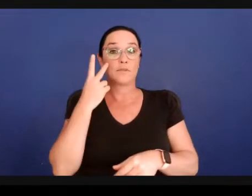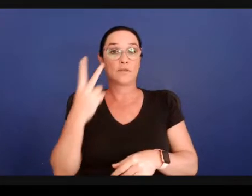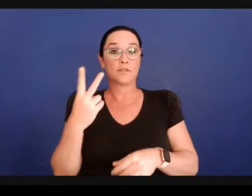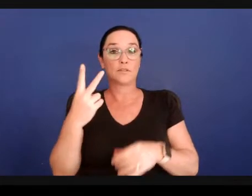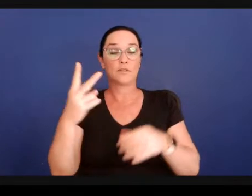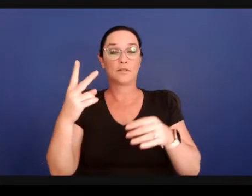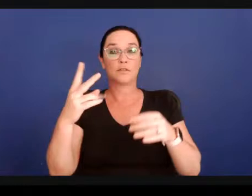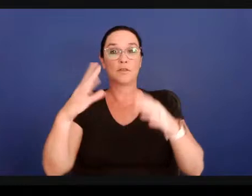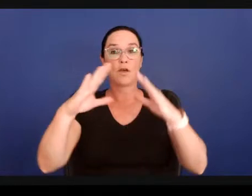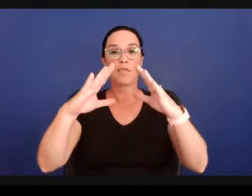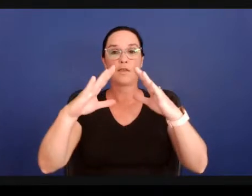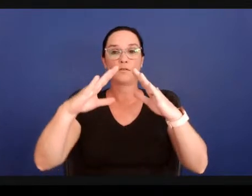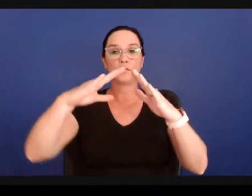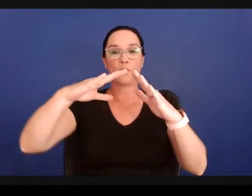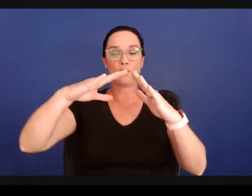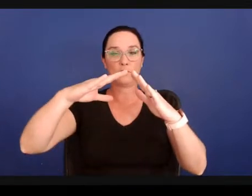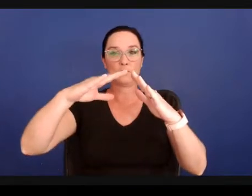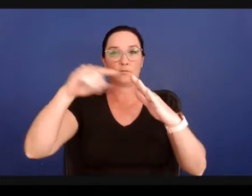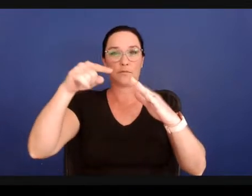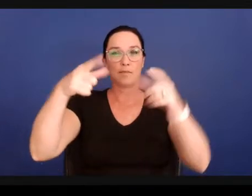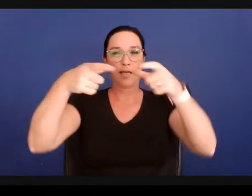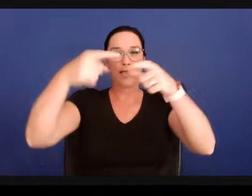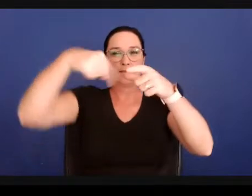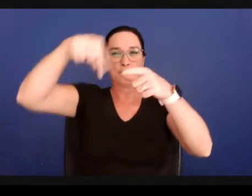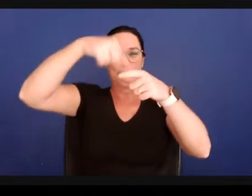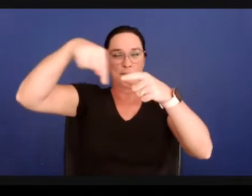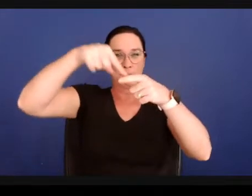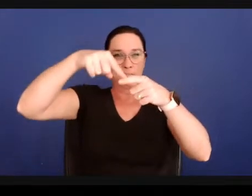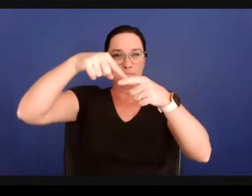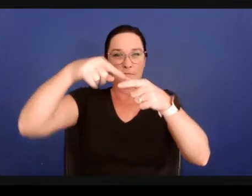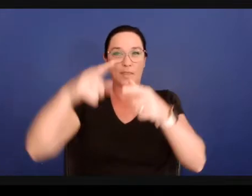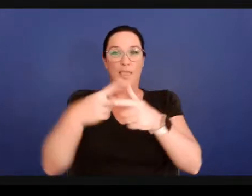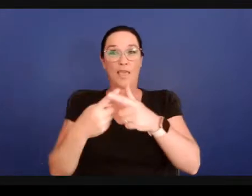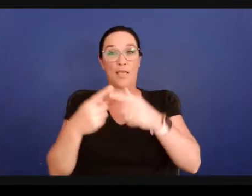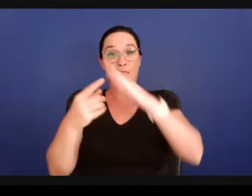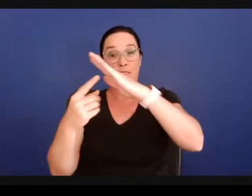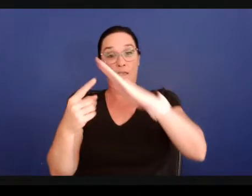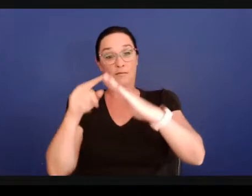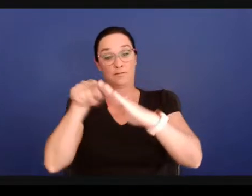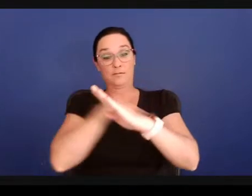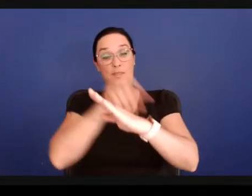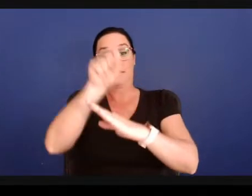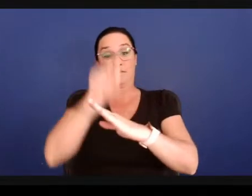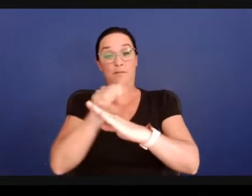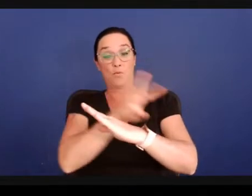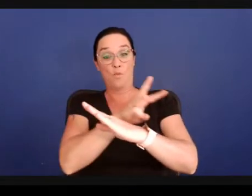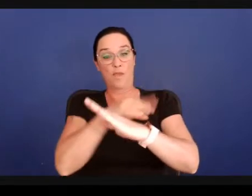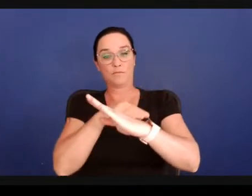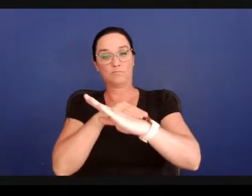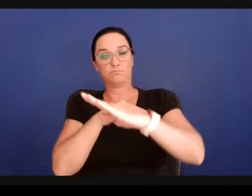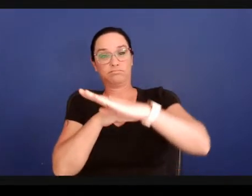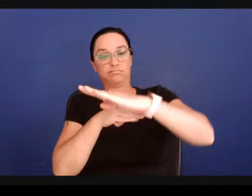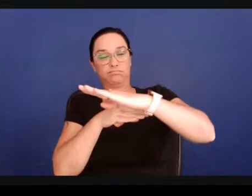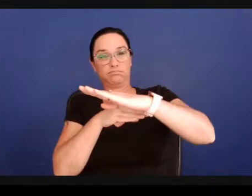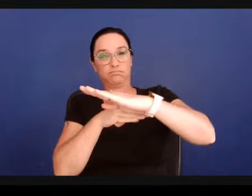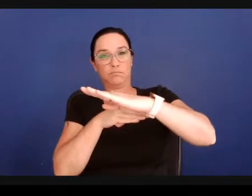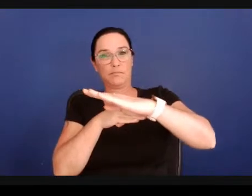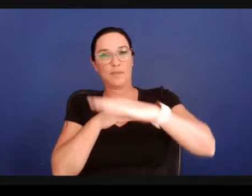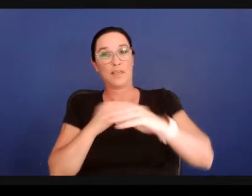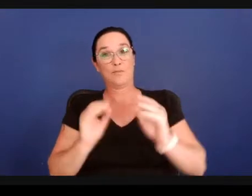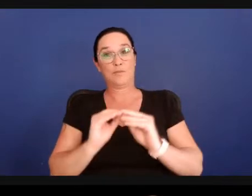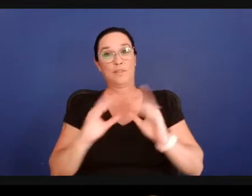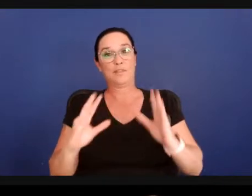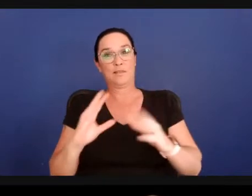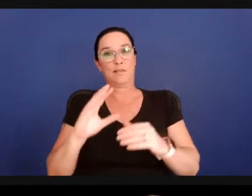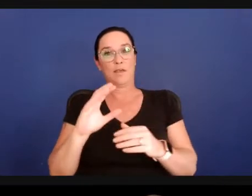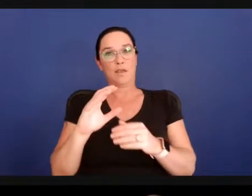tilt at the summit, while tilt increased here in the southwest. So it seemed pretty clearly a pulse of magma had